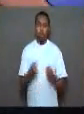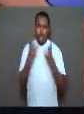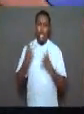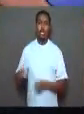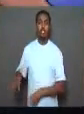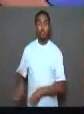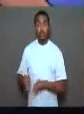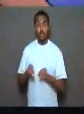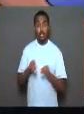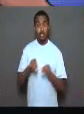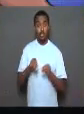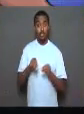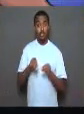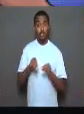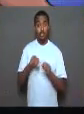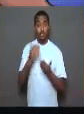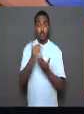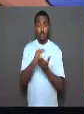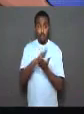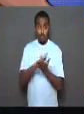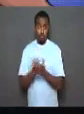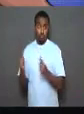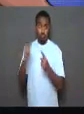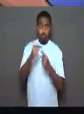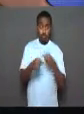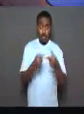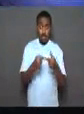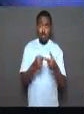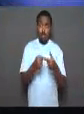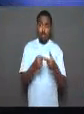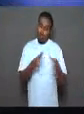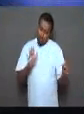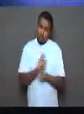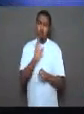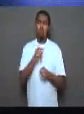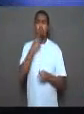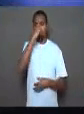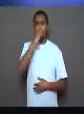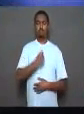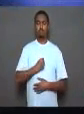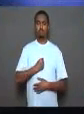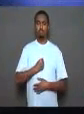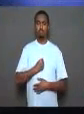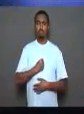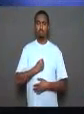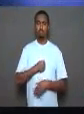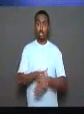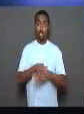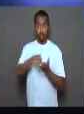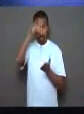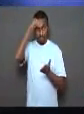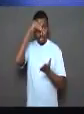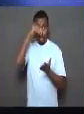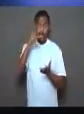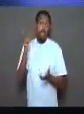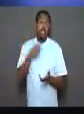Many students consider going to school as being sufficient for learning English.